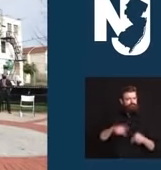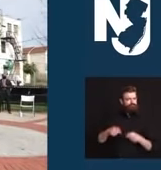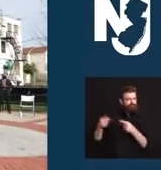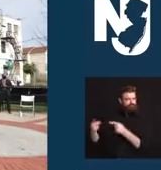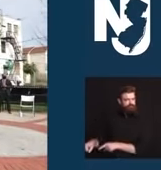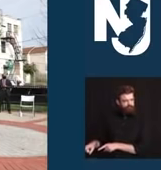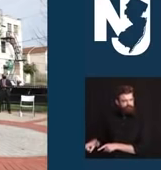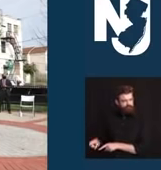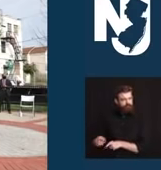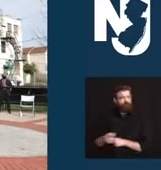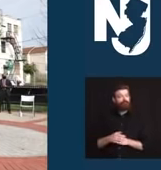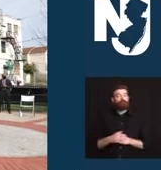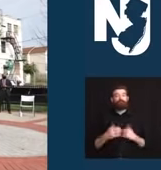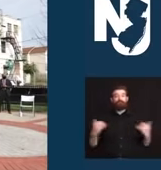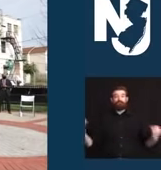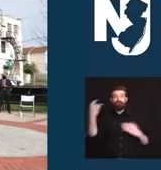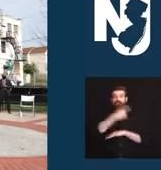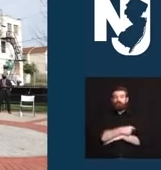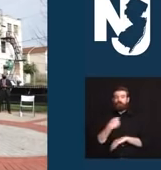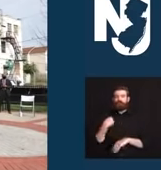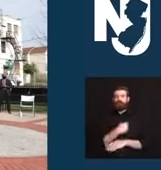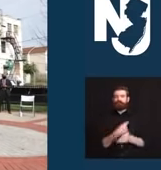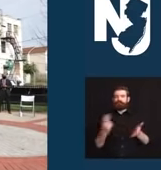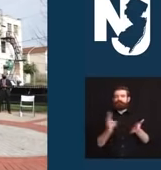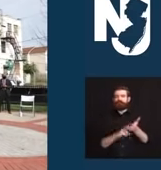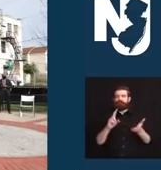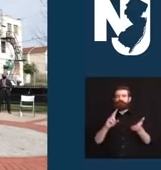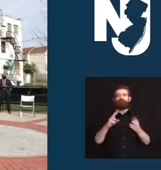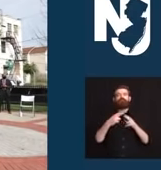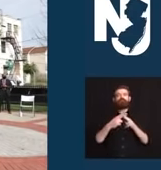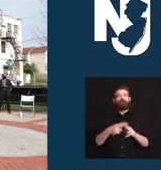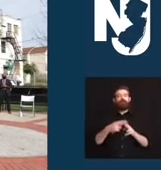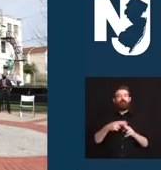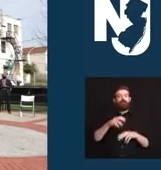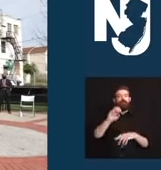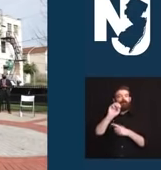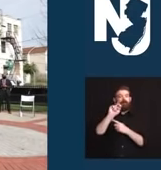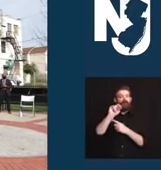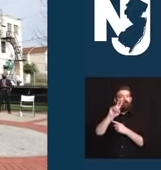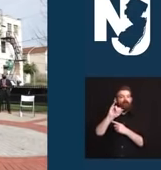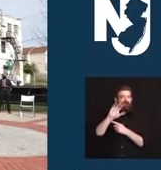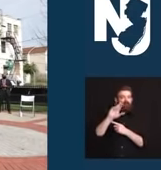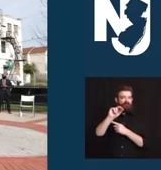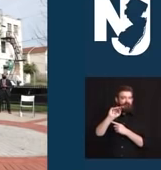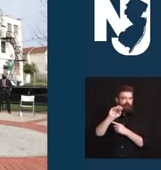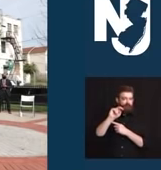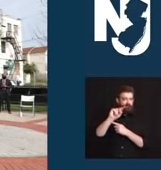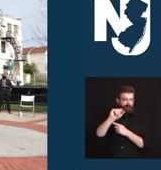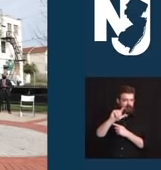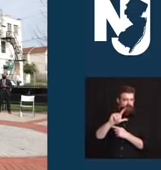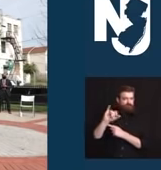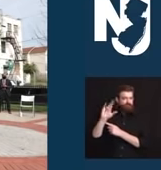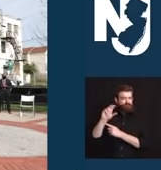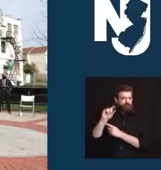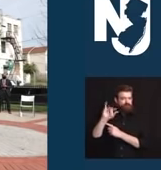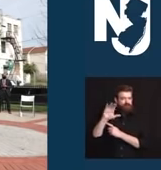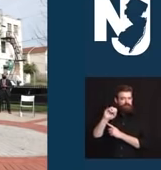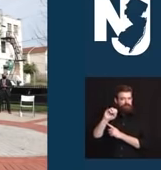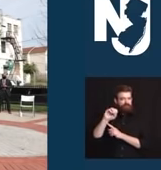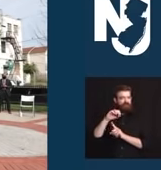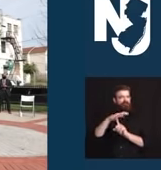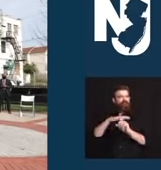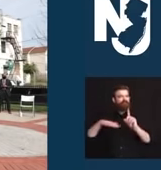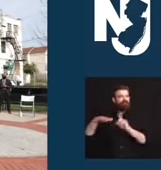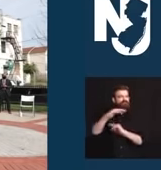environmental justice measure in the entire country. As you can see, I was not alone up there. A much needed and long overdue reform that